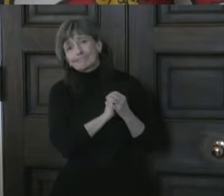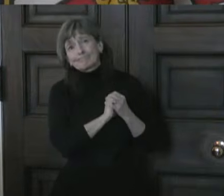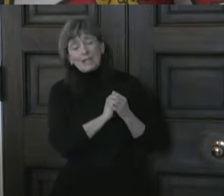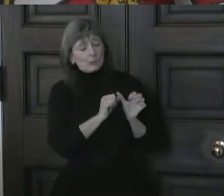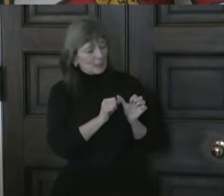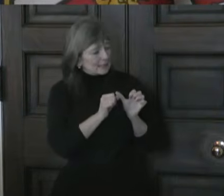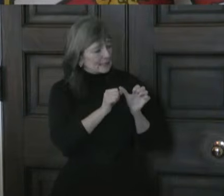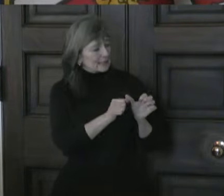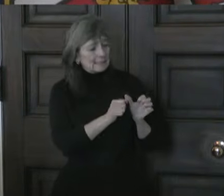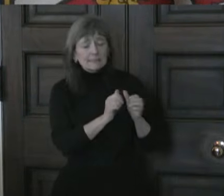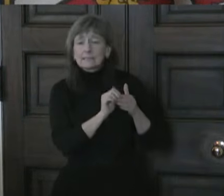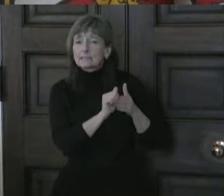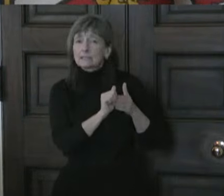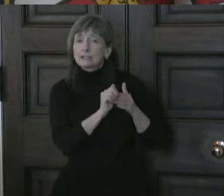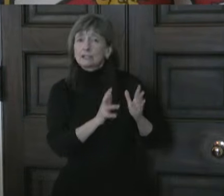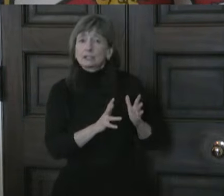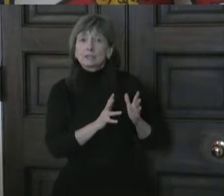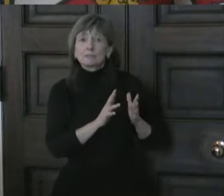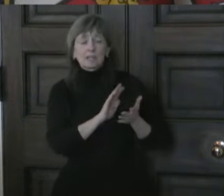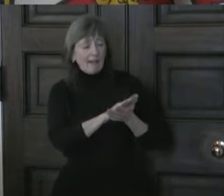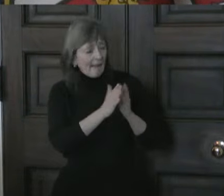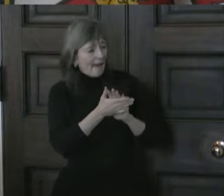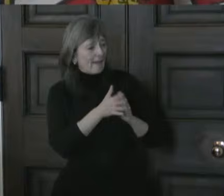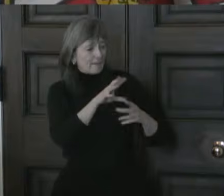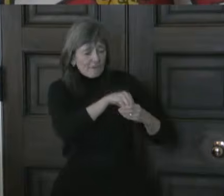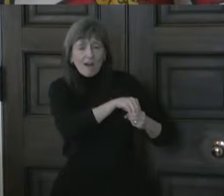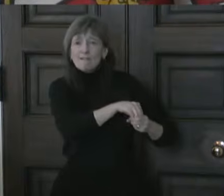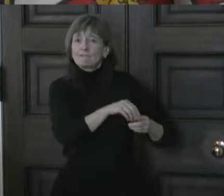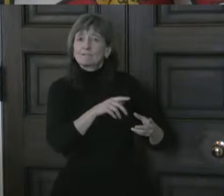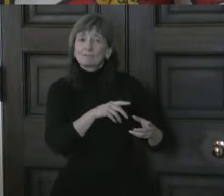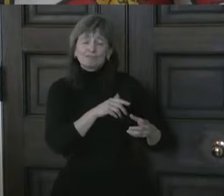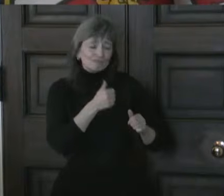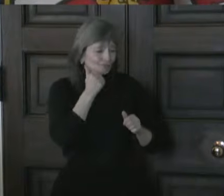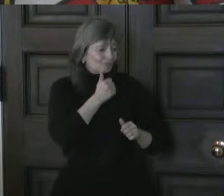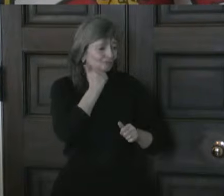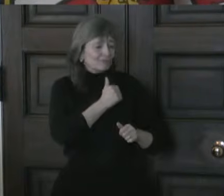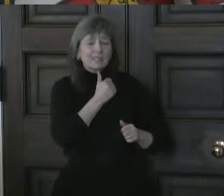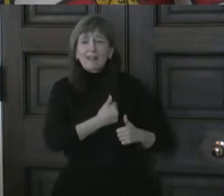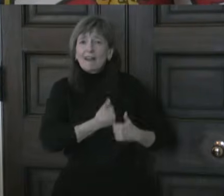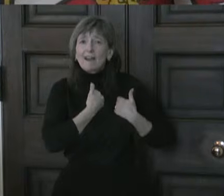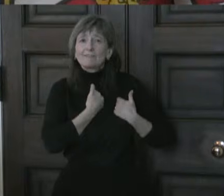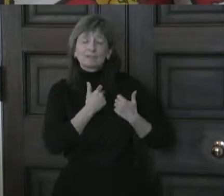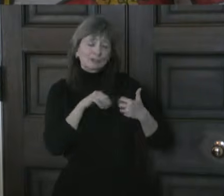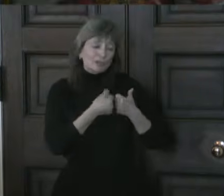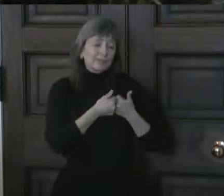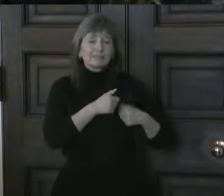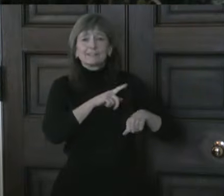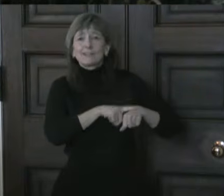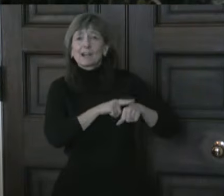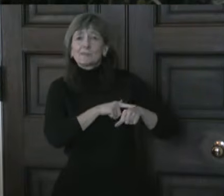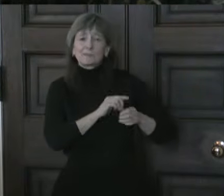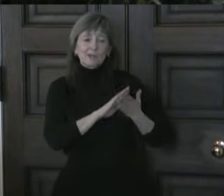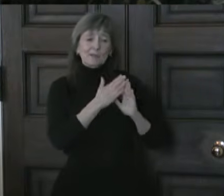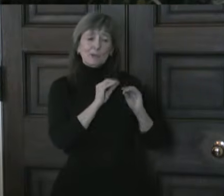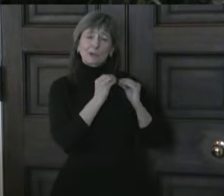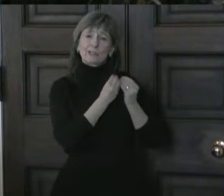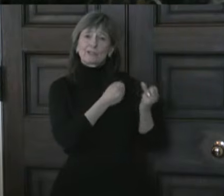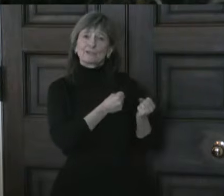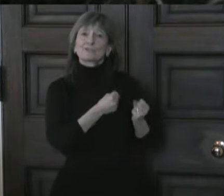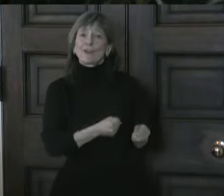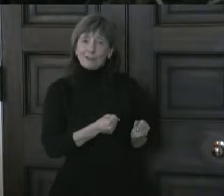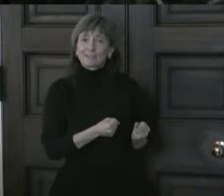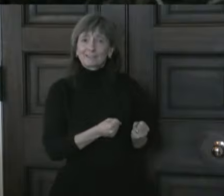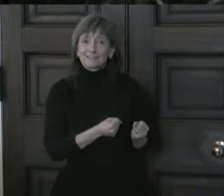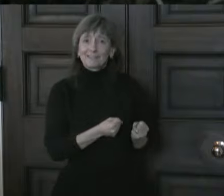consistent leadership and hands-on involvement, you have helped people during challenging times and strengthened organizations that serve them.